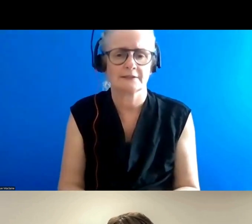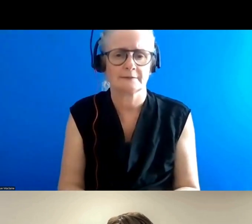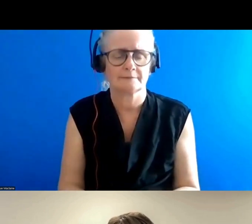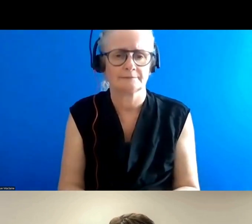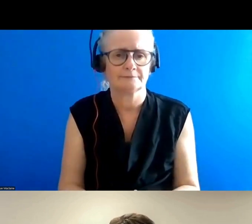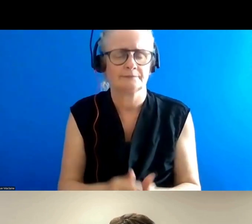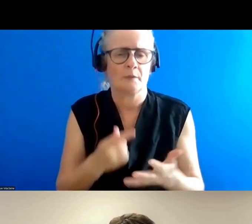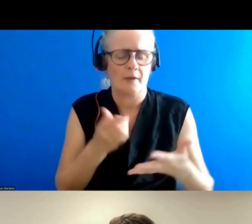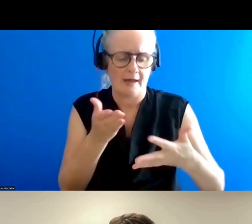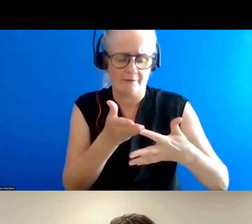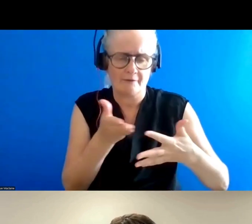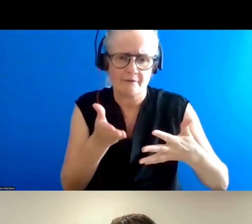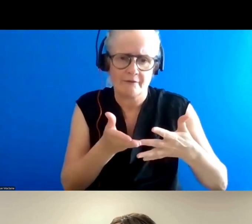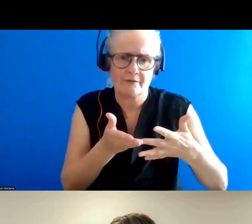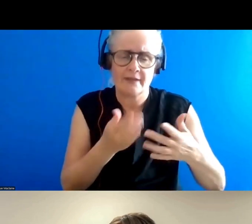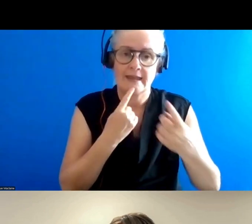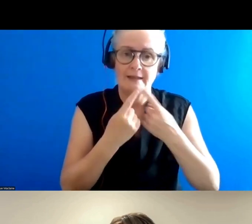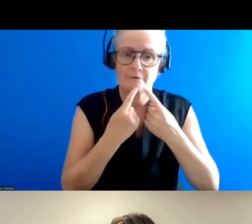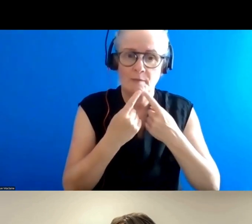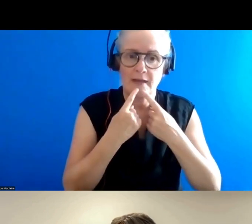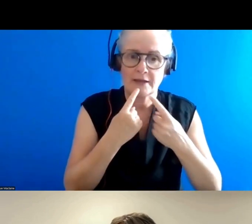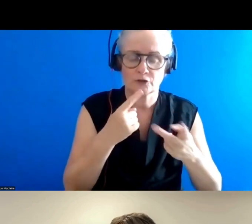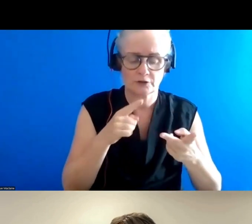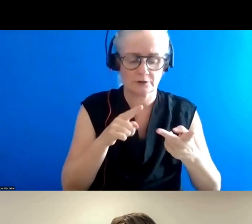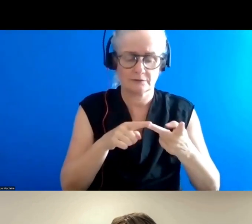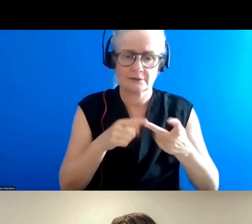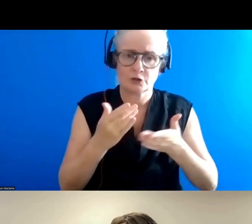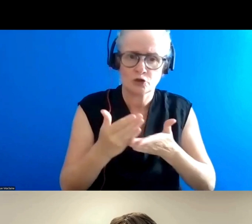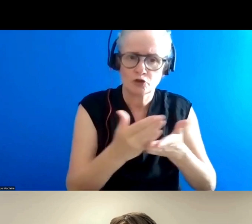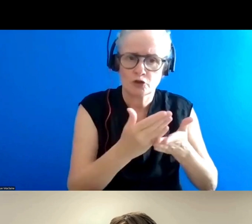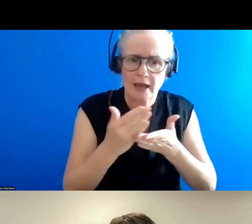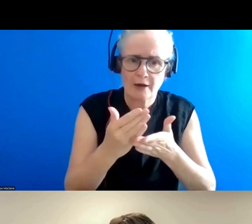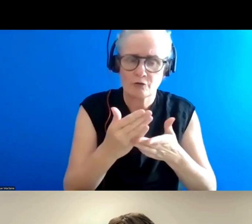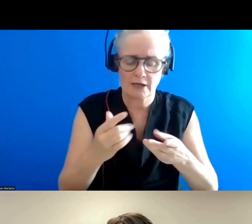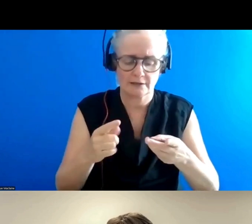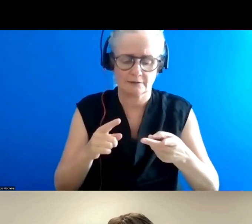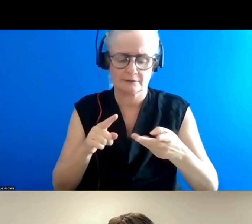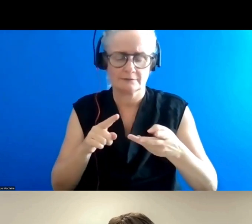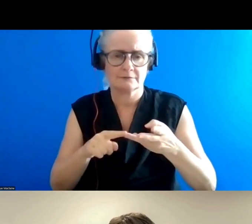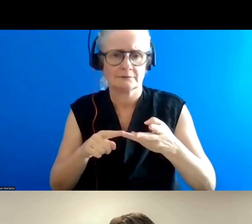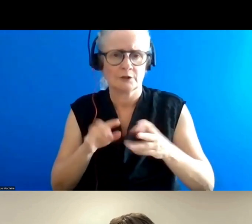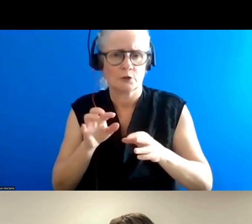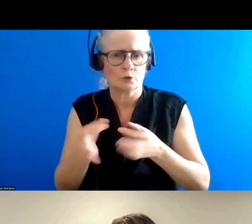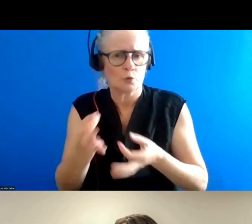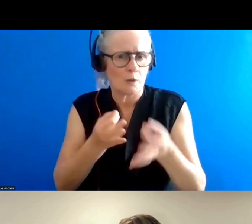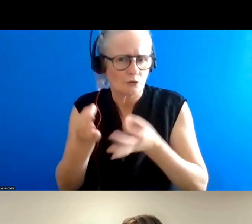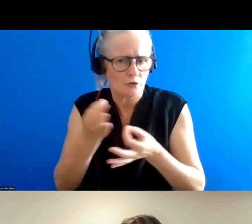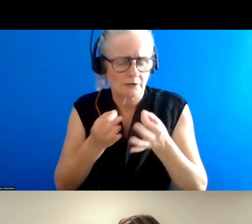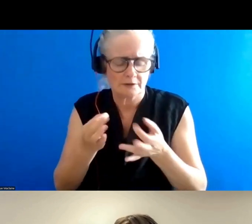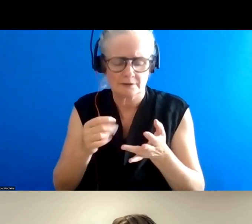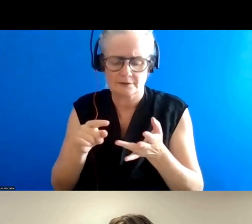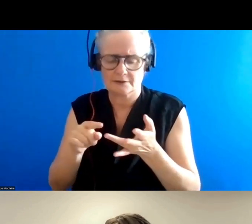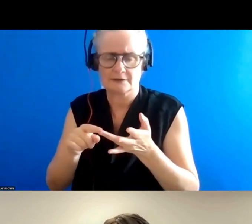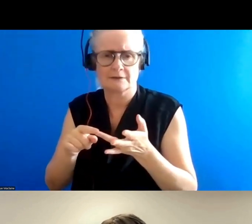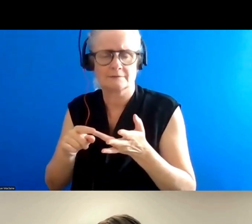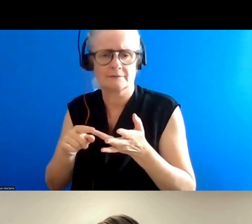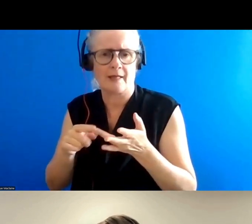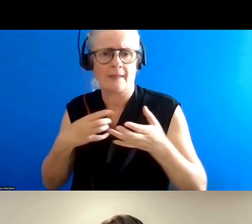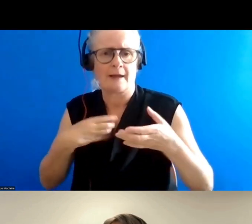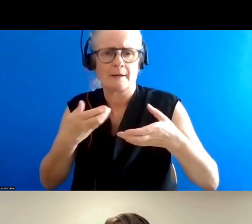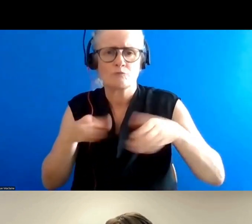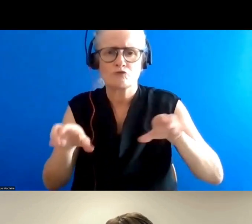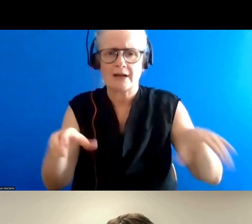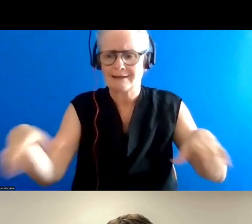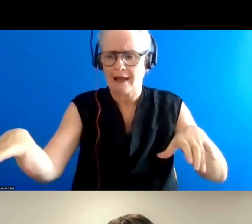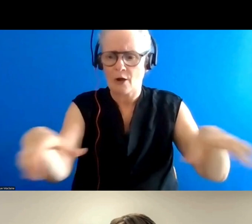session, and questions. And at 3 o'clock, we'll have smaller groups, breakouts, which will provide an opportunity for you